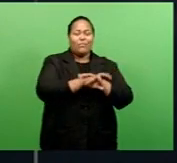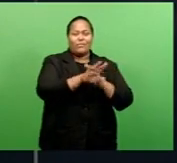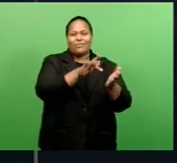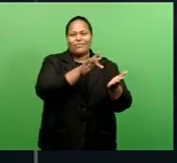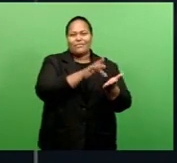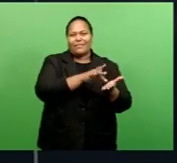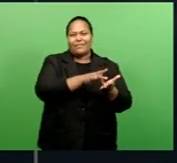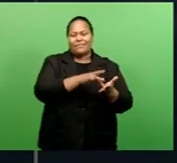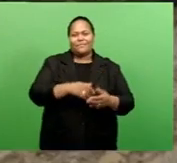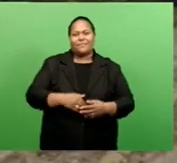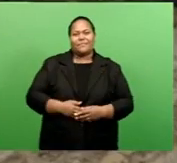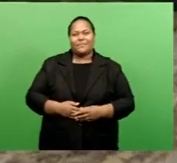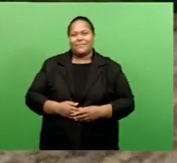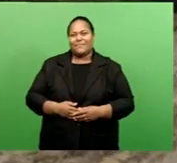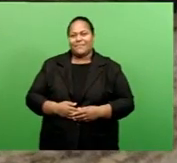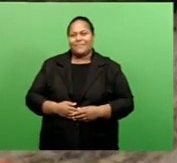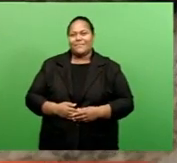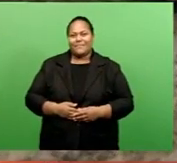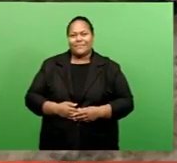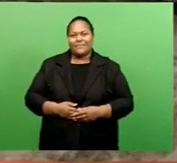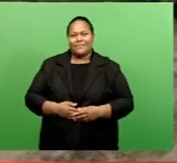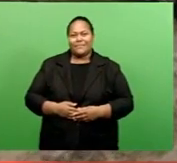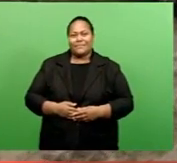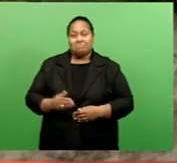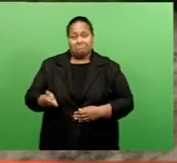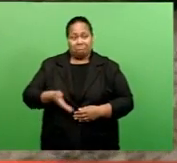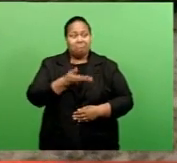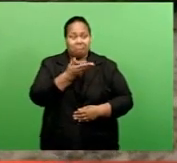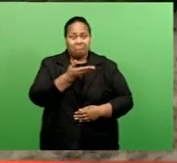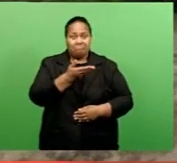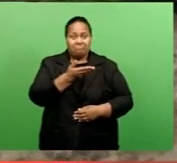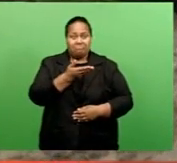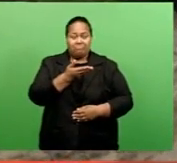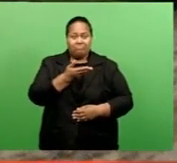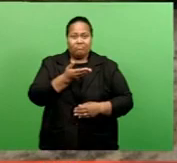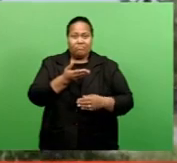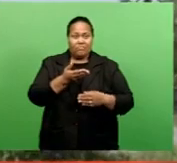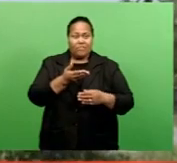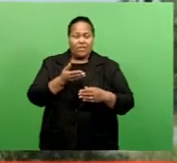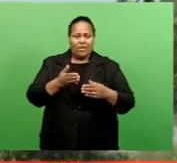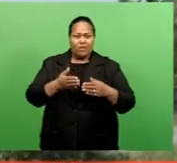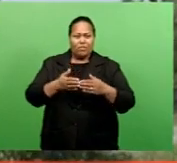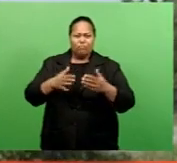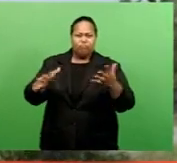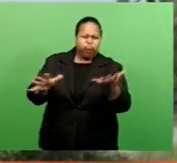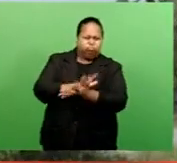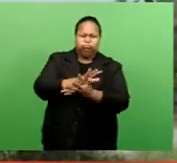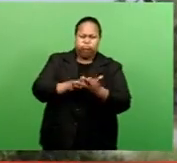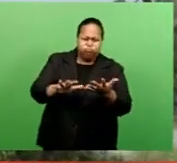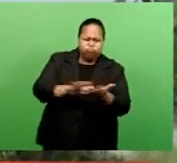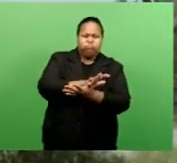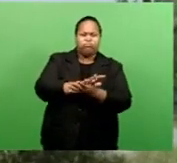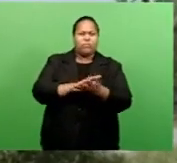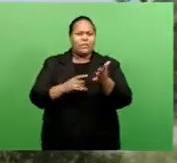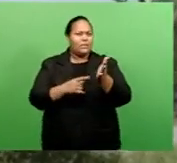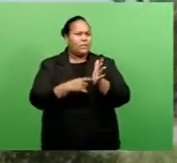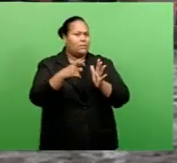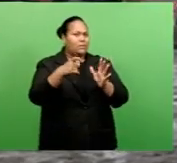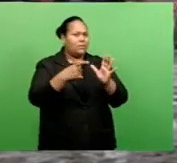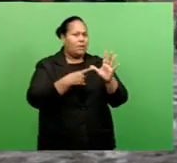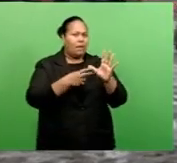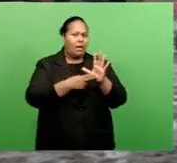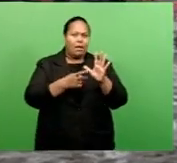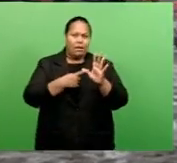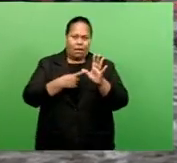Nacaso has more. This is the trail of destruction left behind by TC Ana as it cut through the Ra province